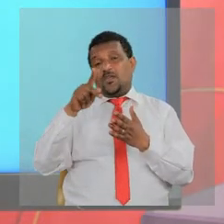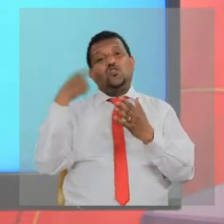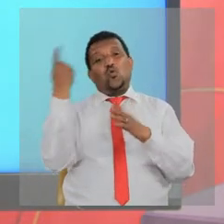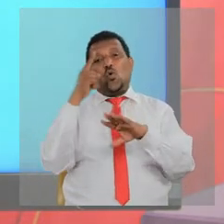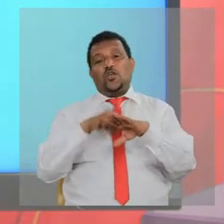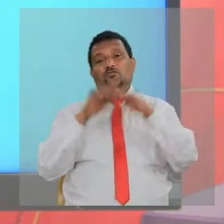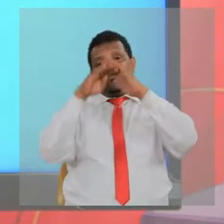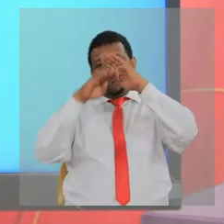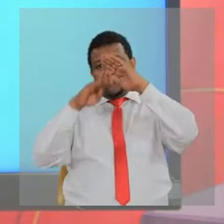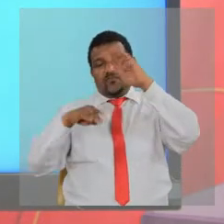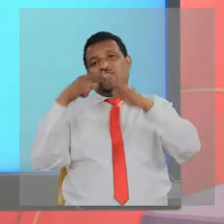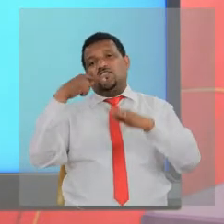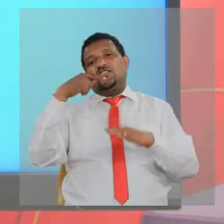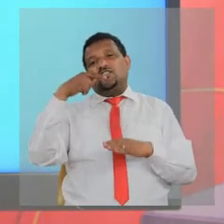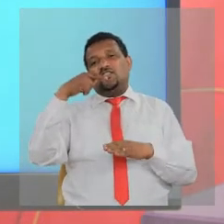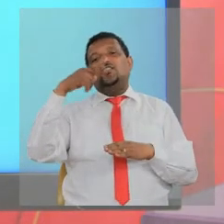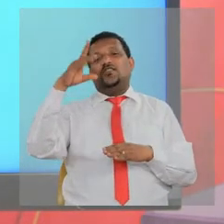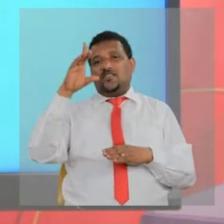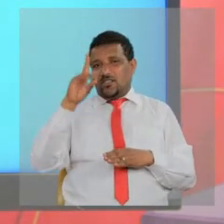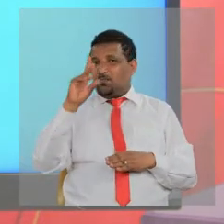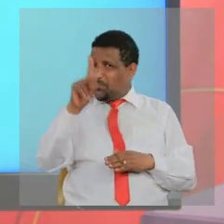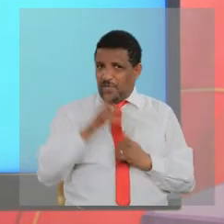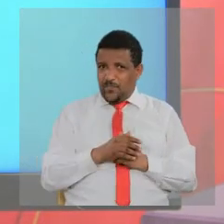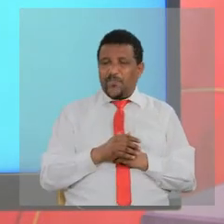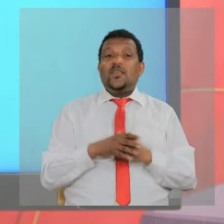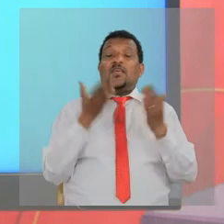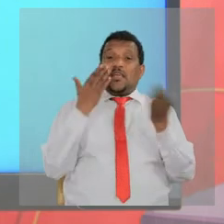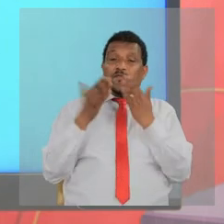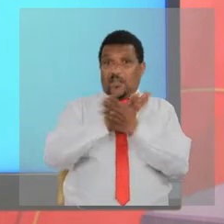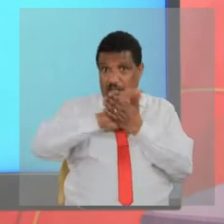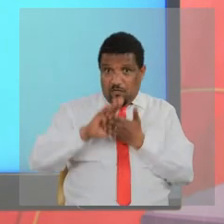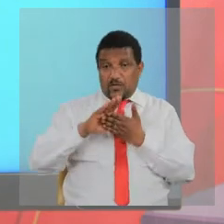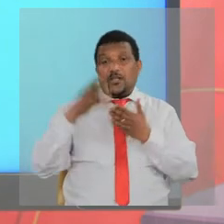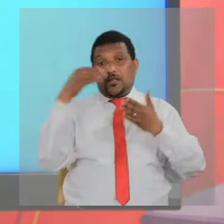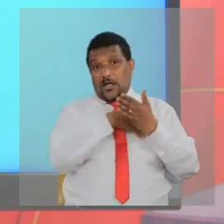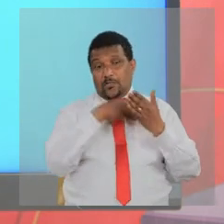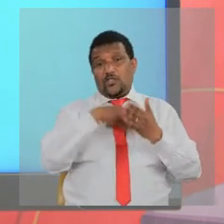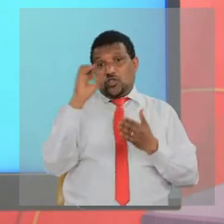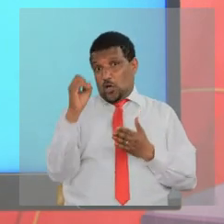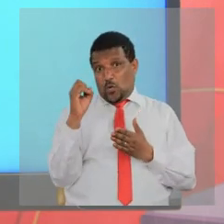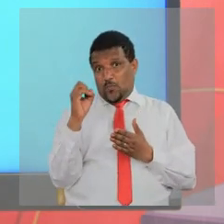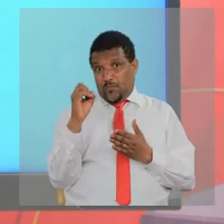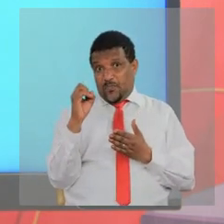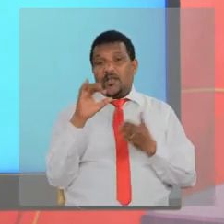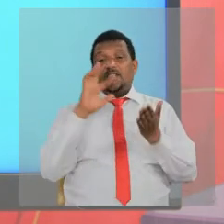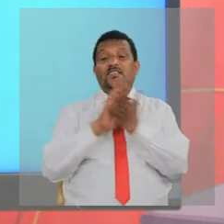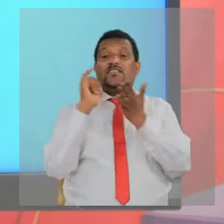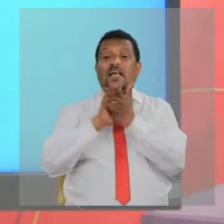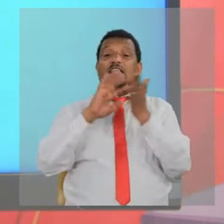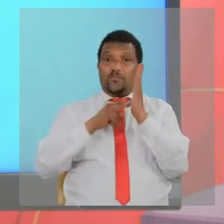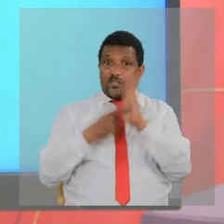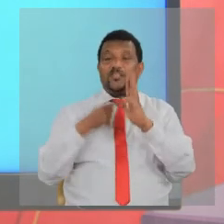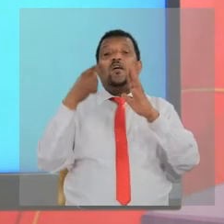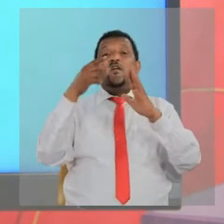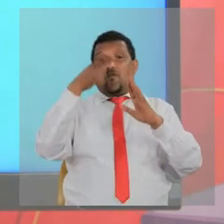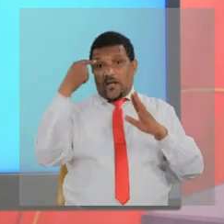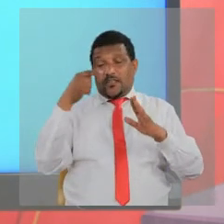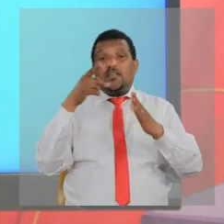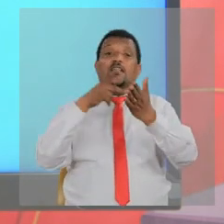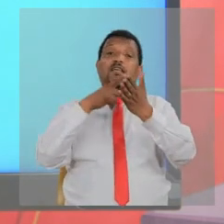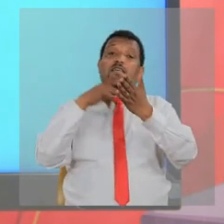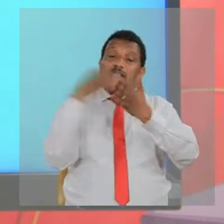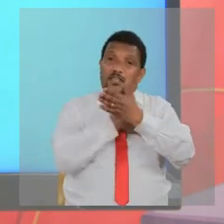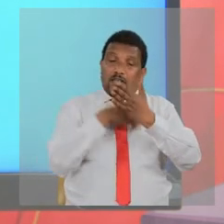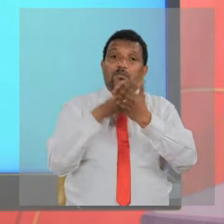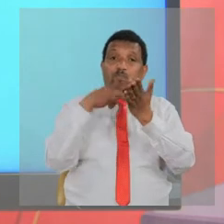always lesser than GDP. And if the net factor income is zero, then that means if the factor income paid is equal